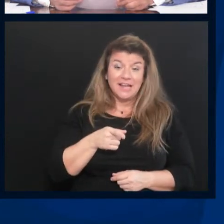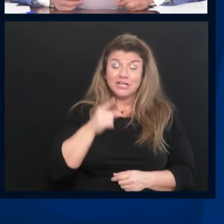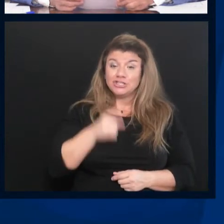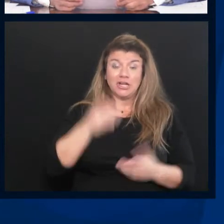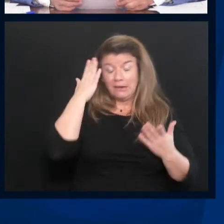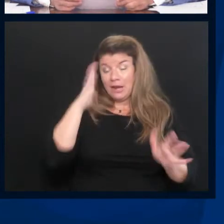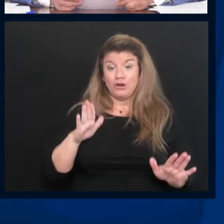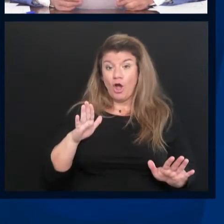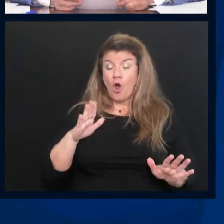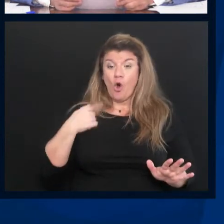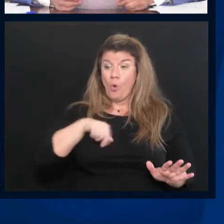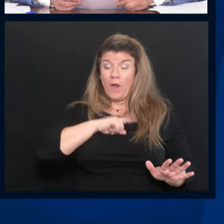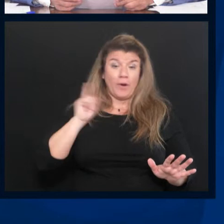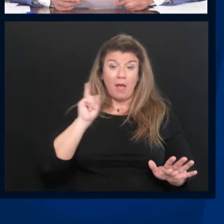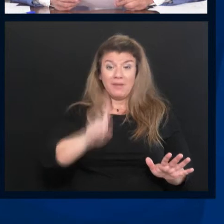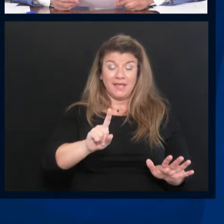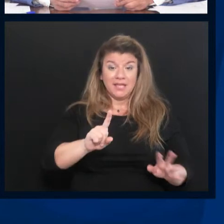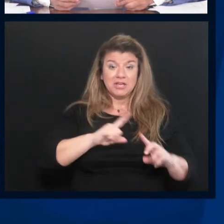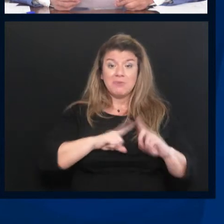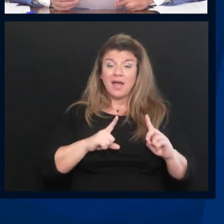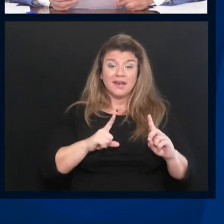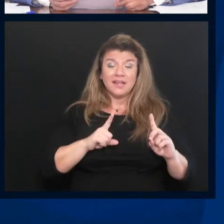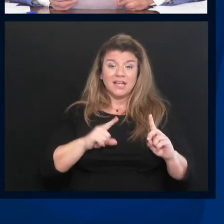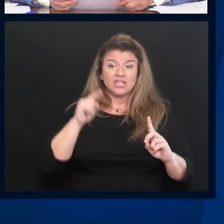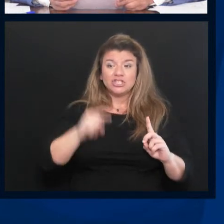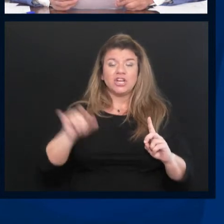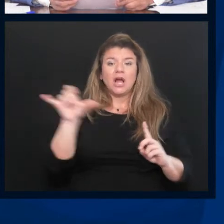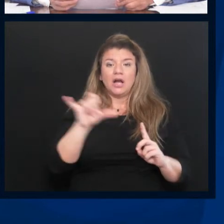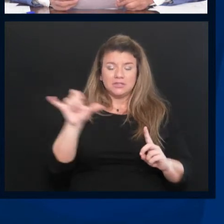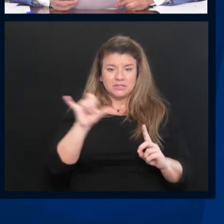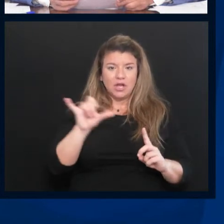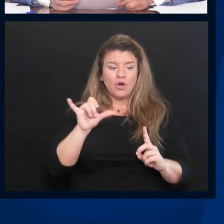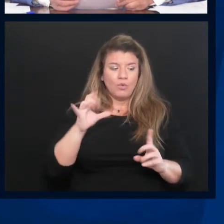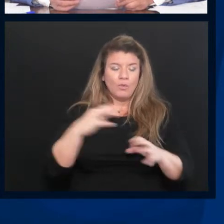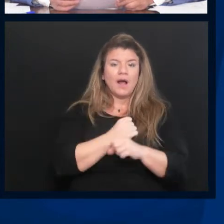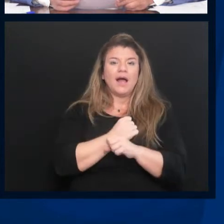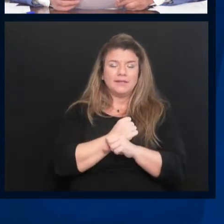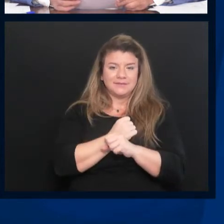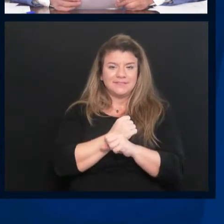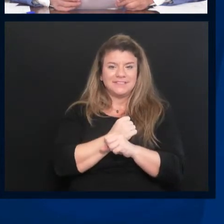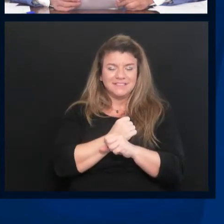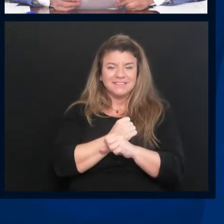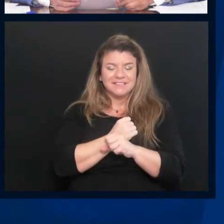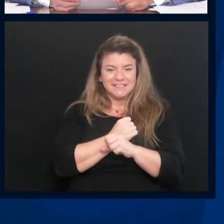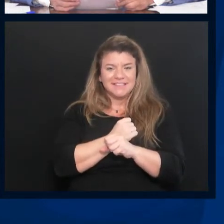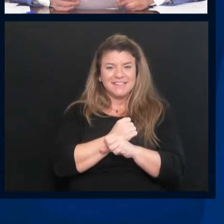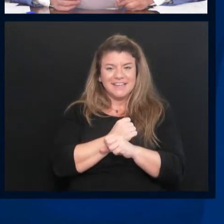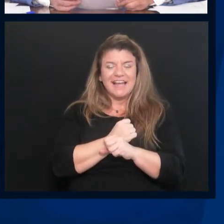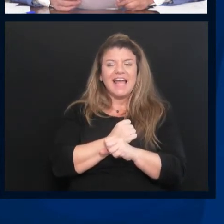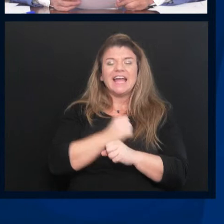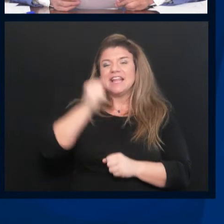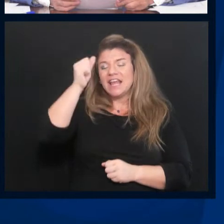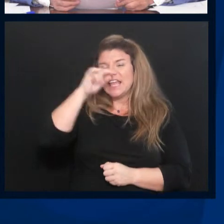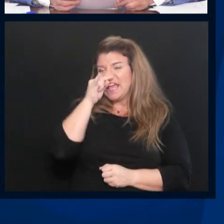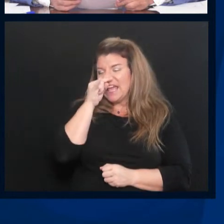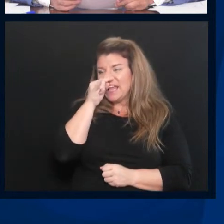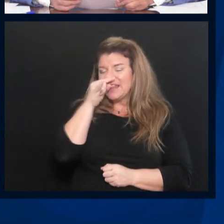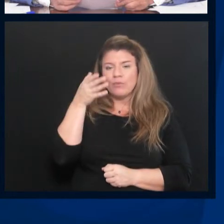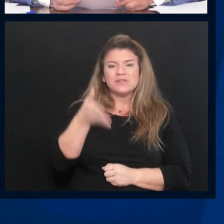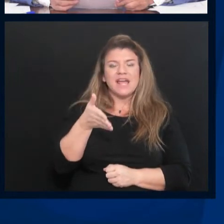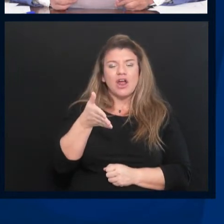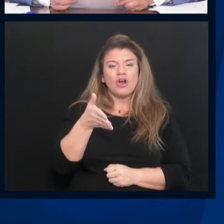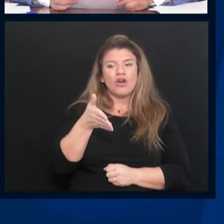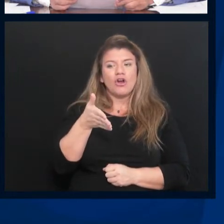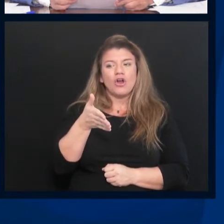didn't know it was coming and everything, but she also was a big winner. And then a kid that was there, you